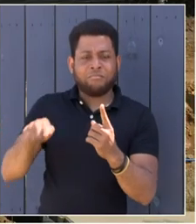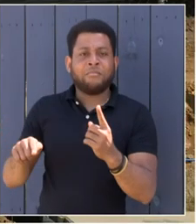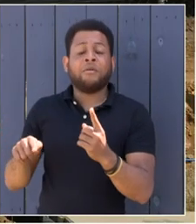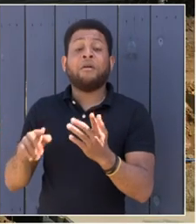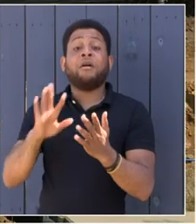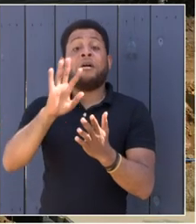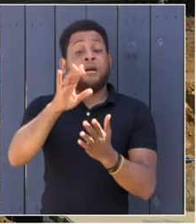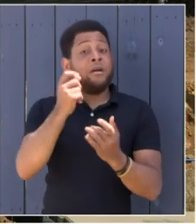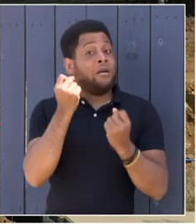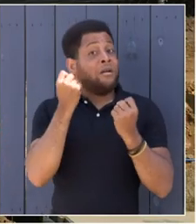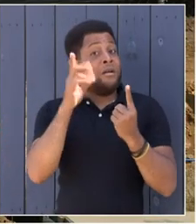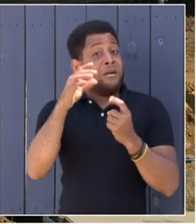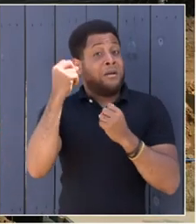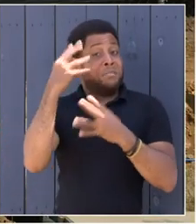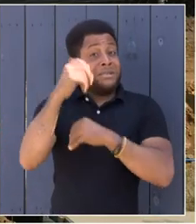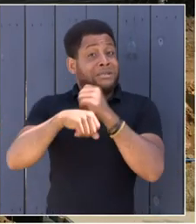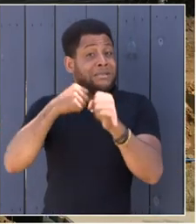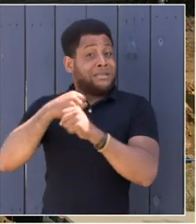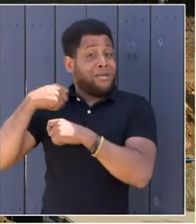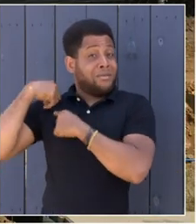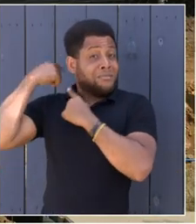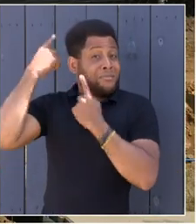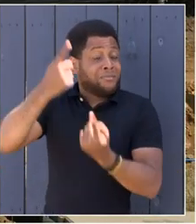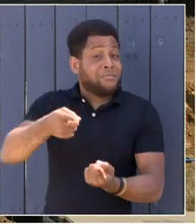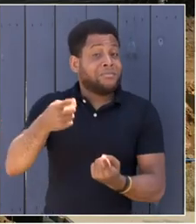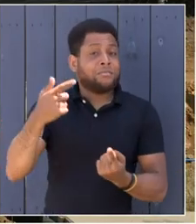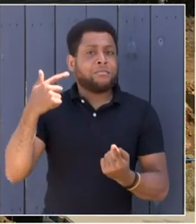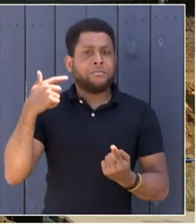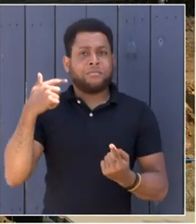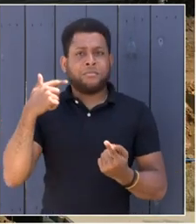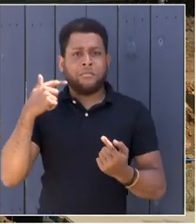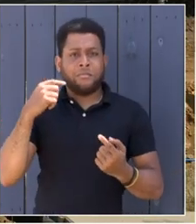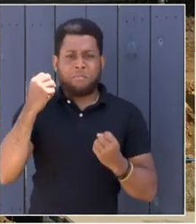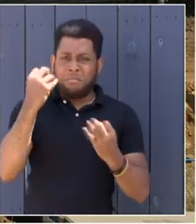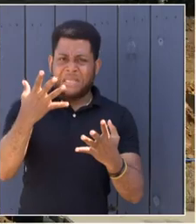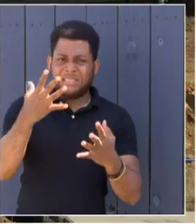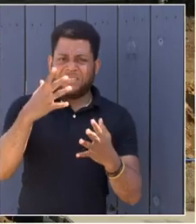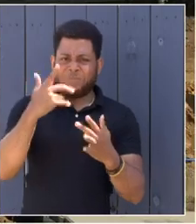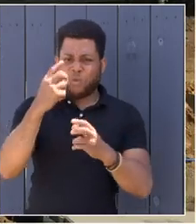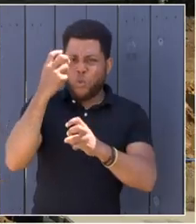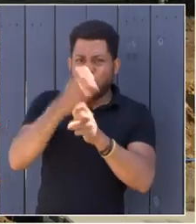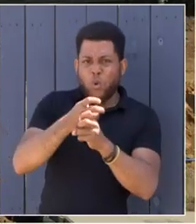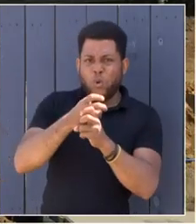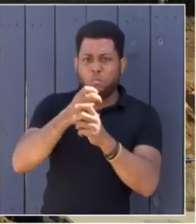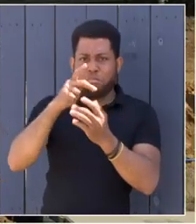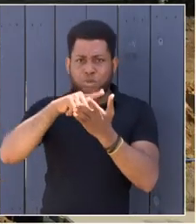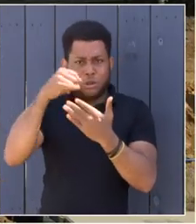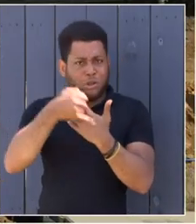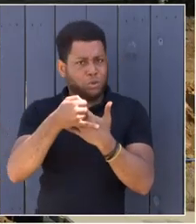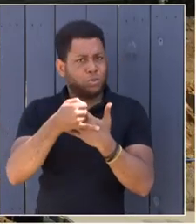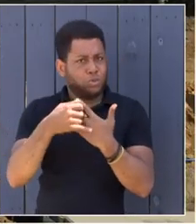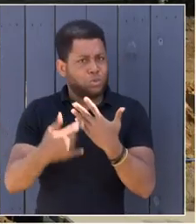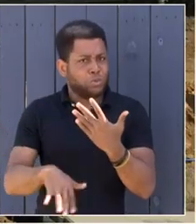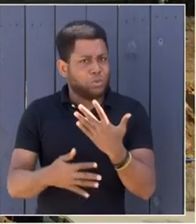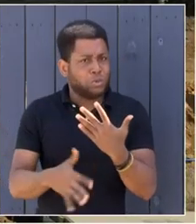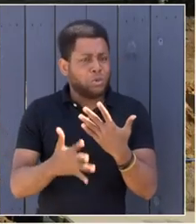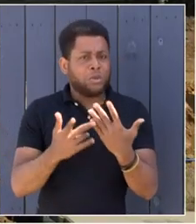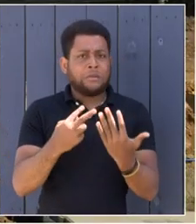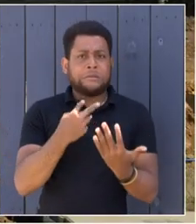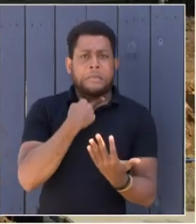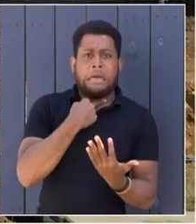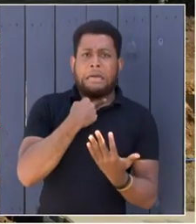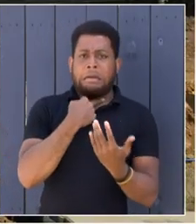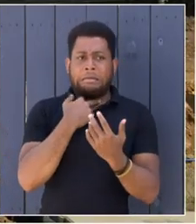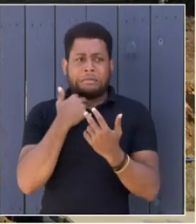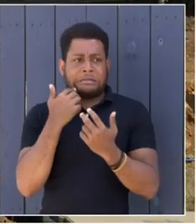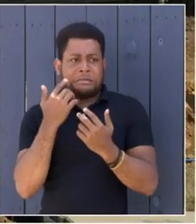but we add them to a series of hard projects. These are the projects I like to say were stuck when